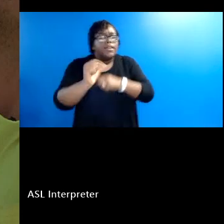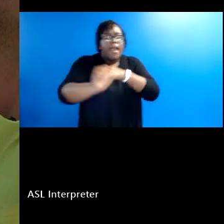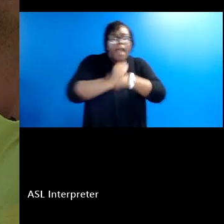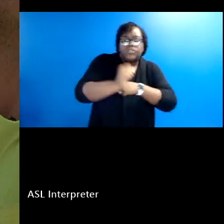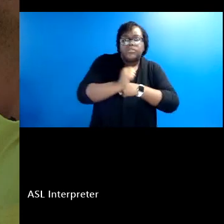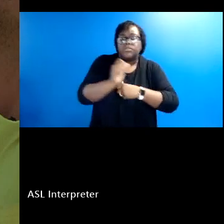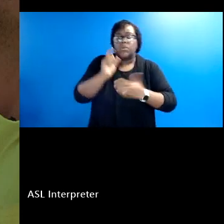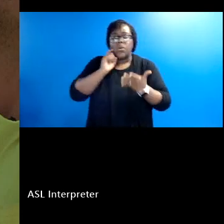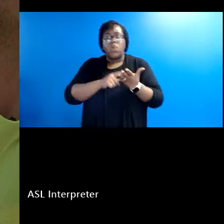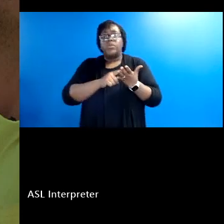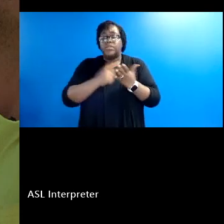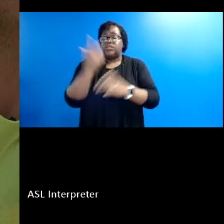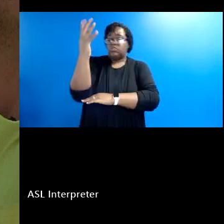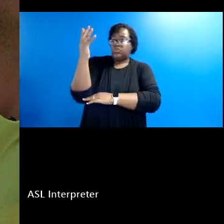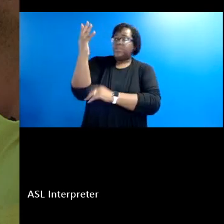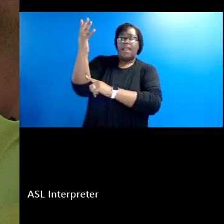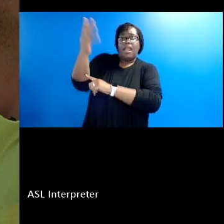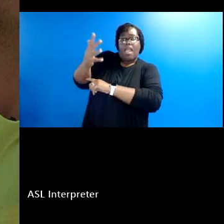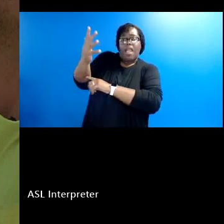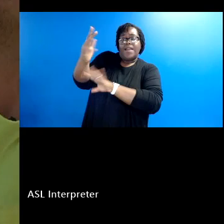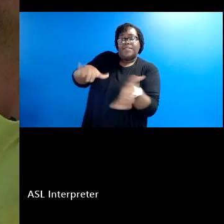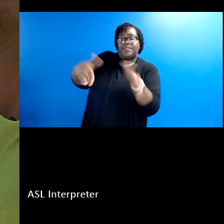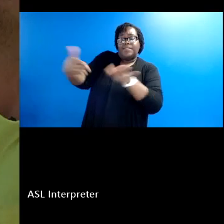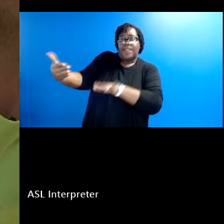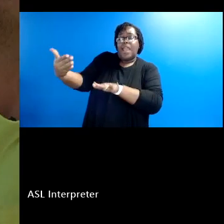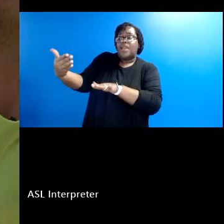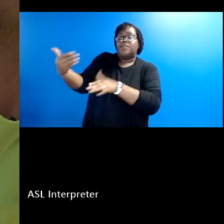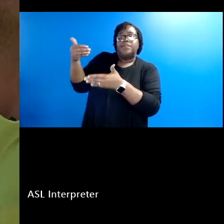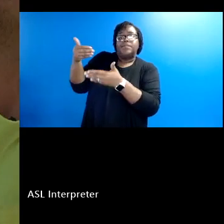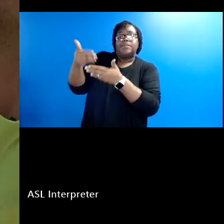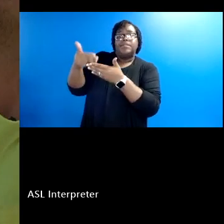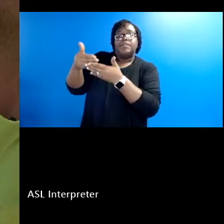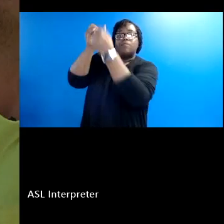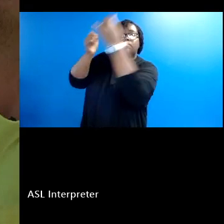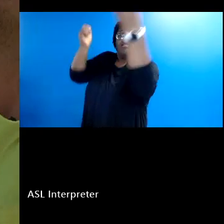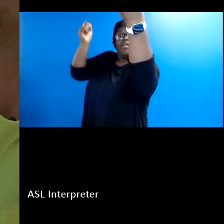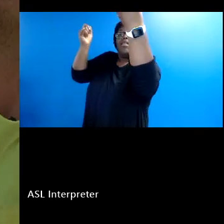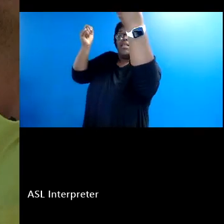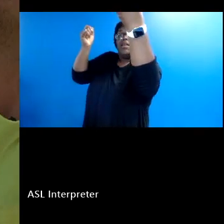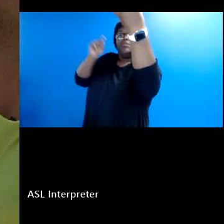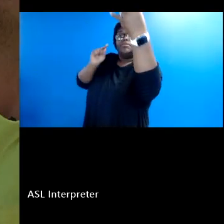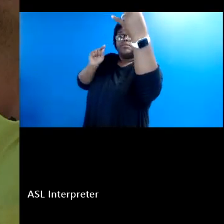that was dead that was close by, and a line that might have been